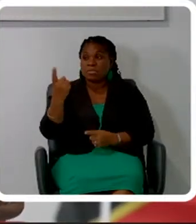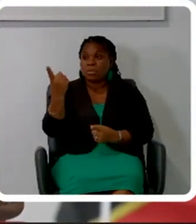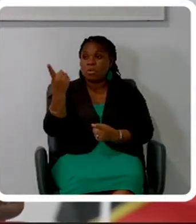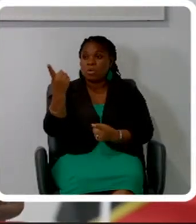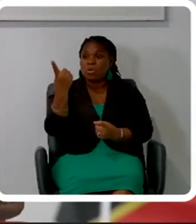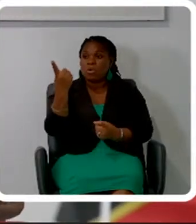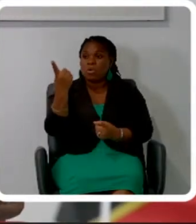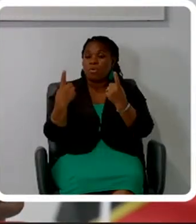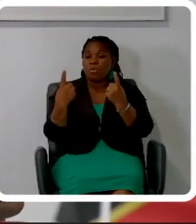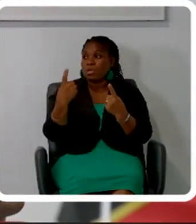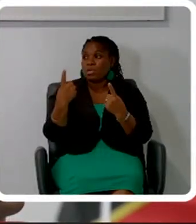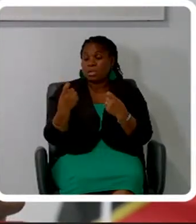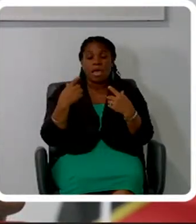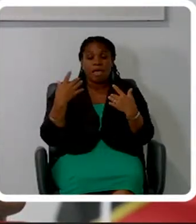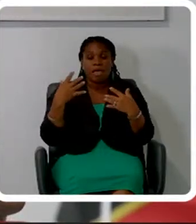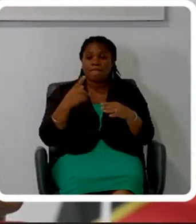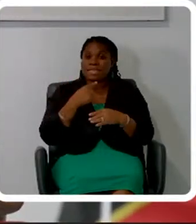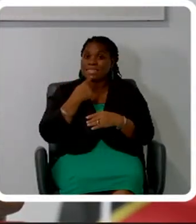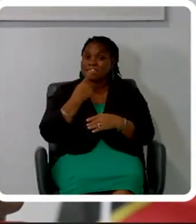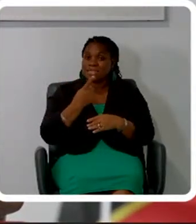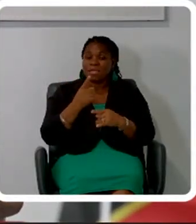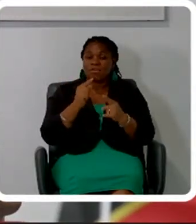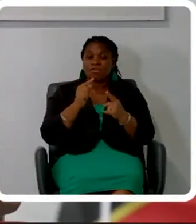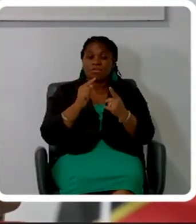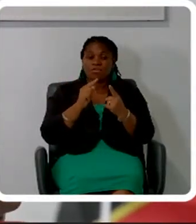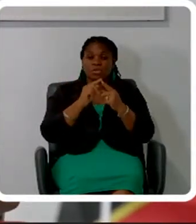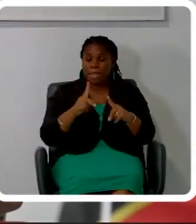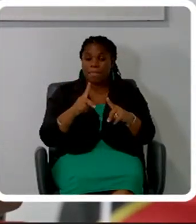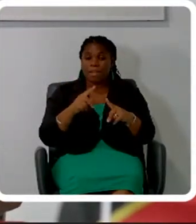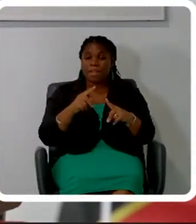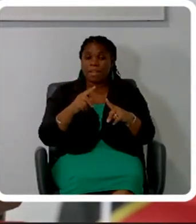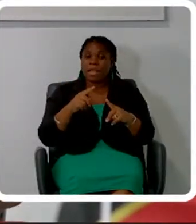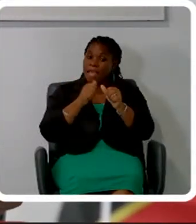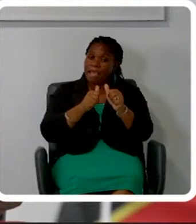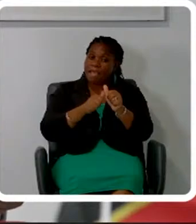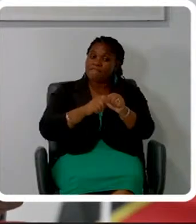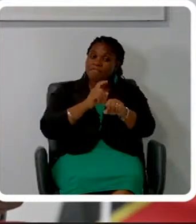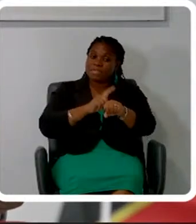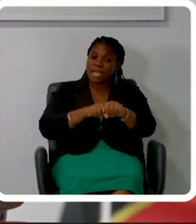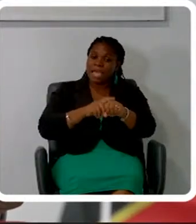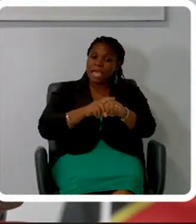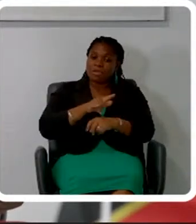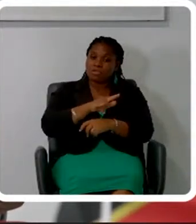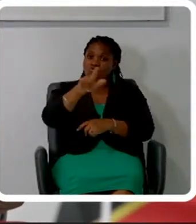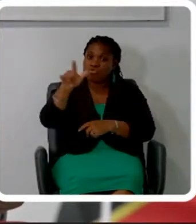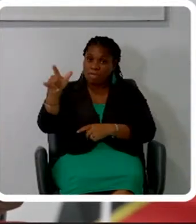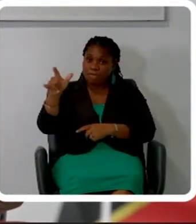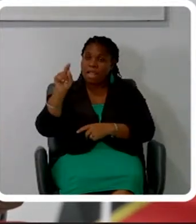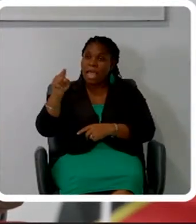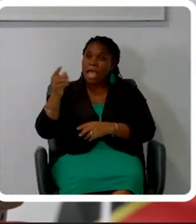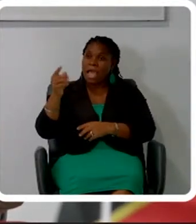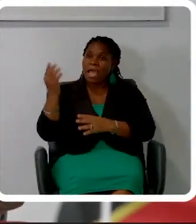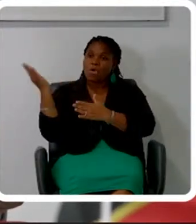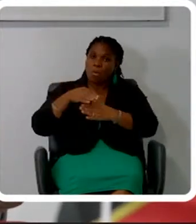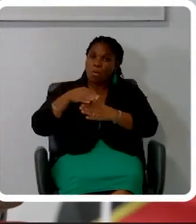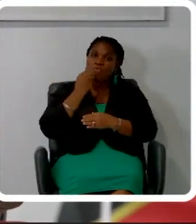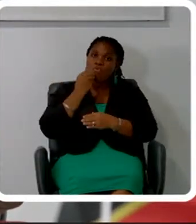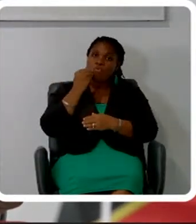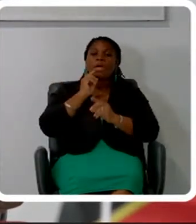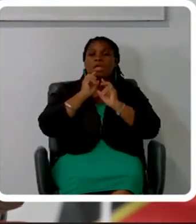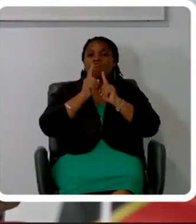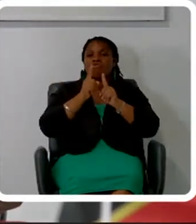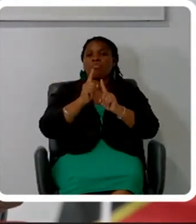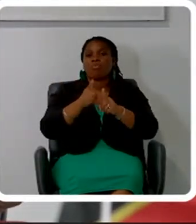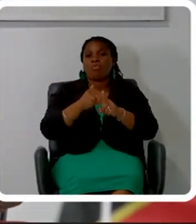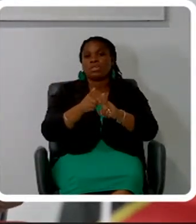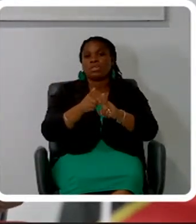But as I've said to the people, any trip I take, I need to report to you to let you know that these trips help